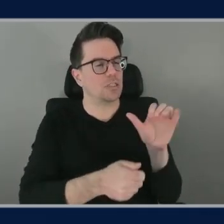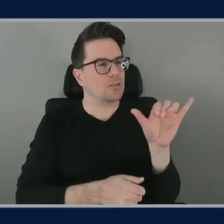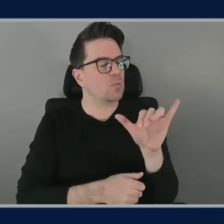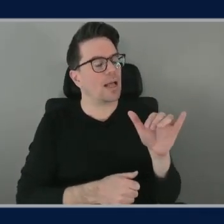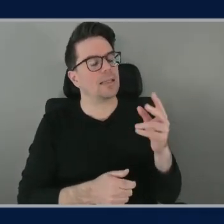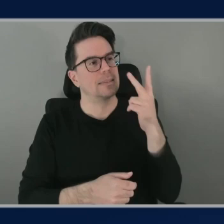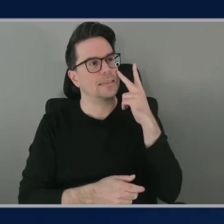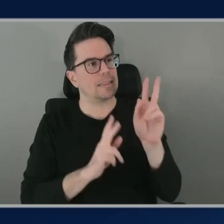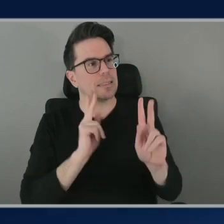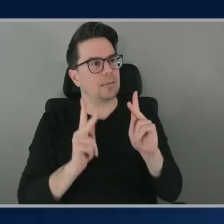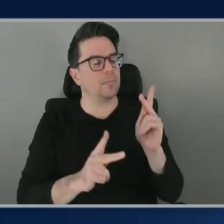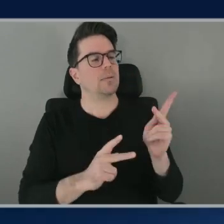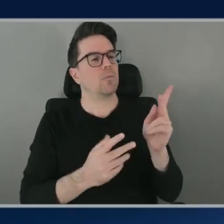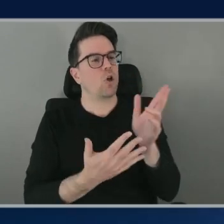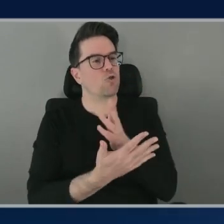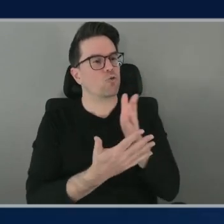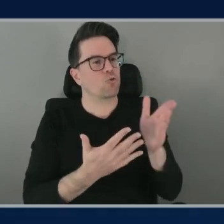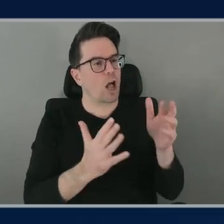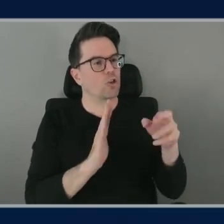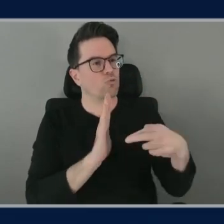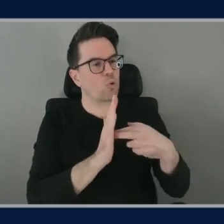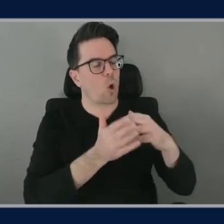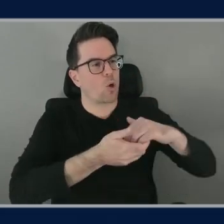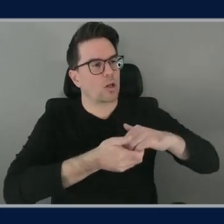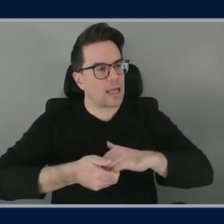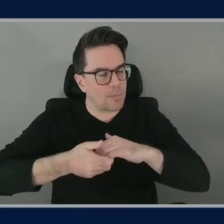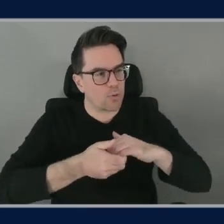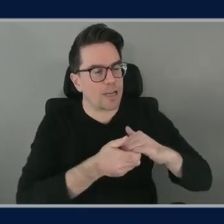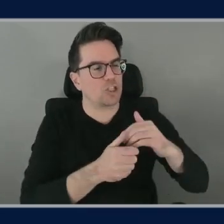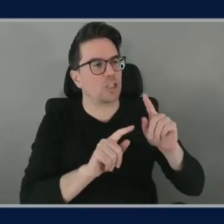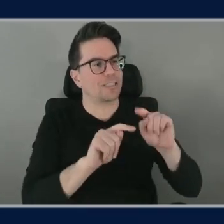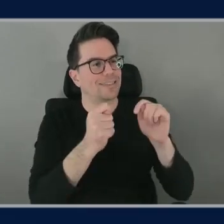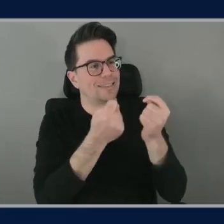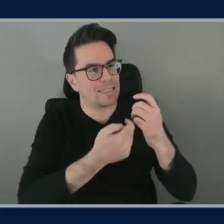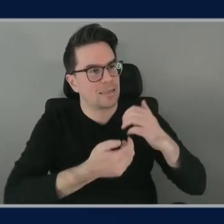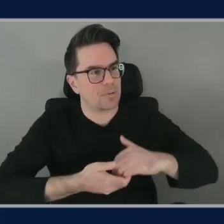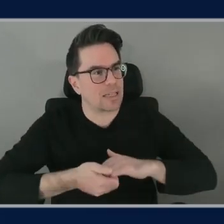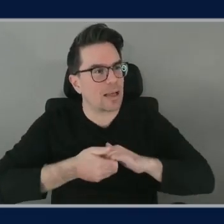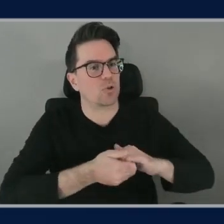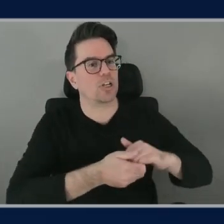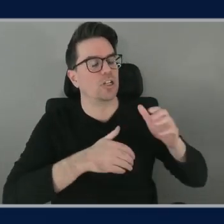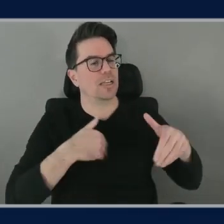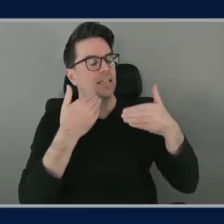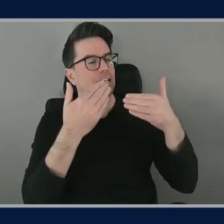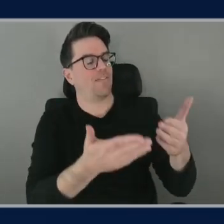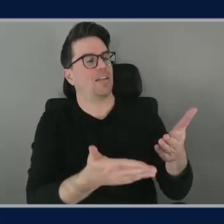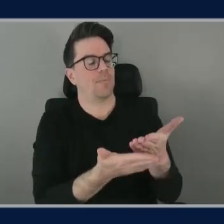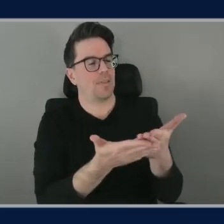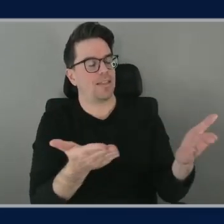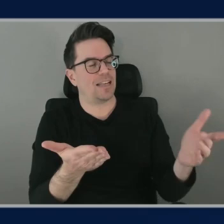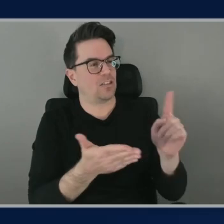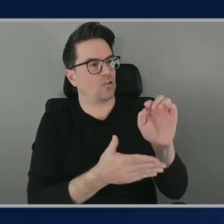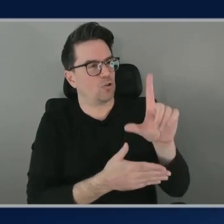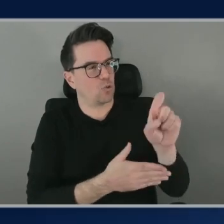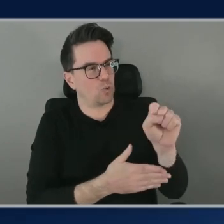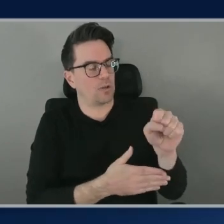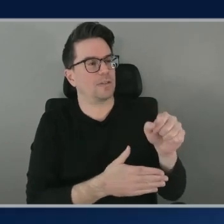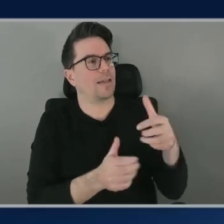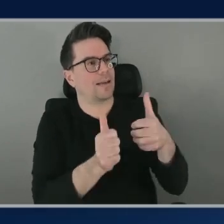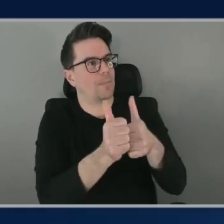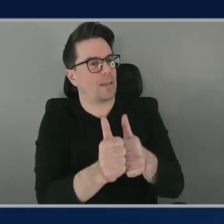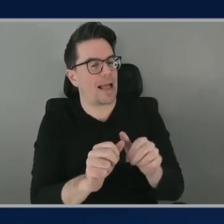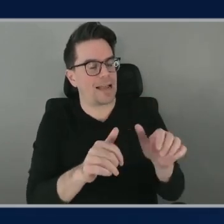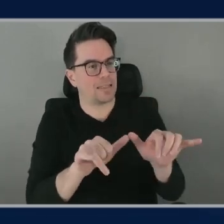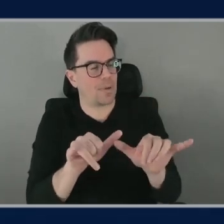roles and giving them the governance and the permissions that they need to really succeed, and help them figure out, how do we solve these